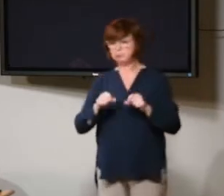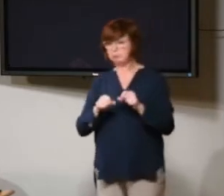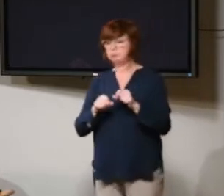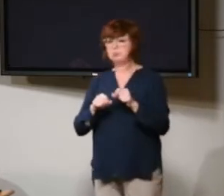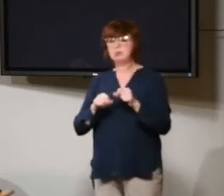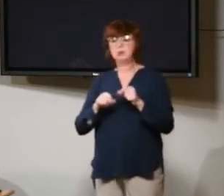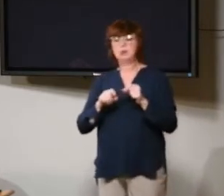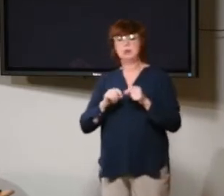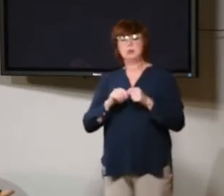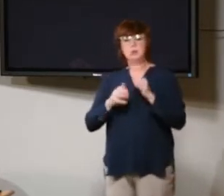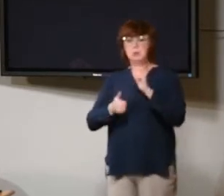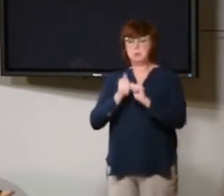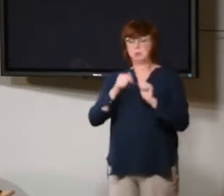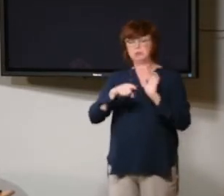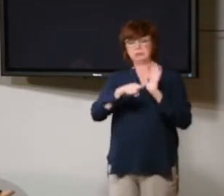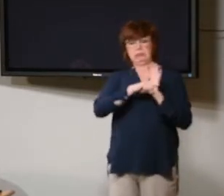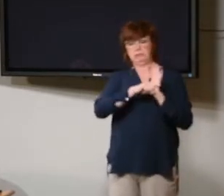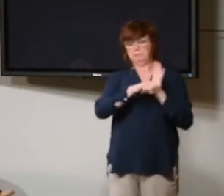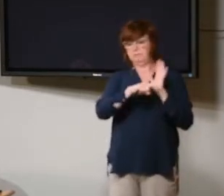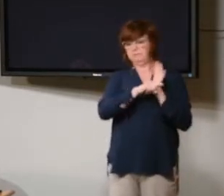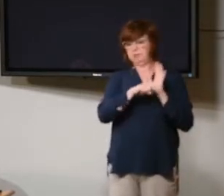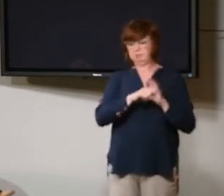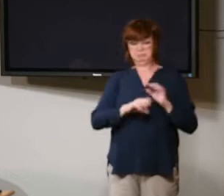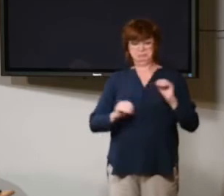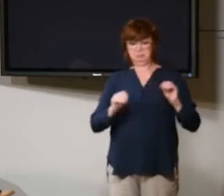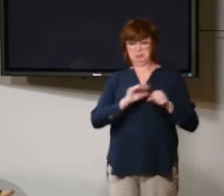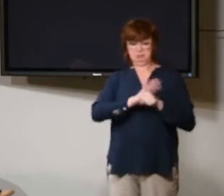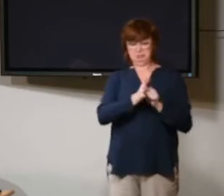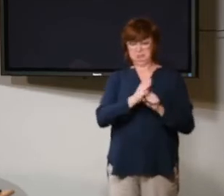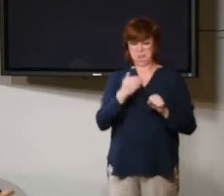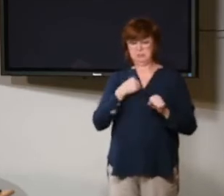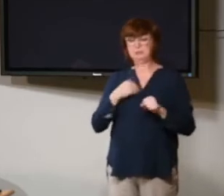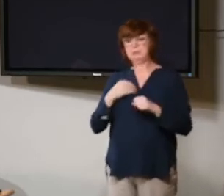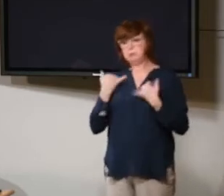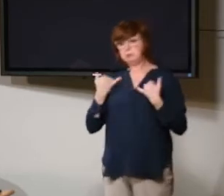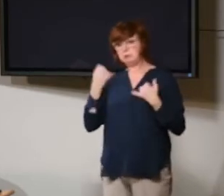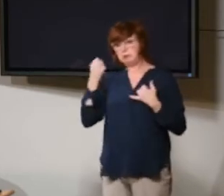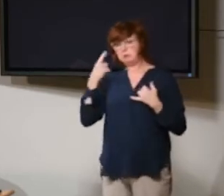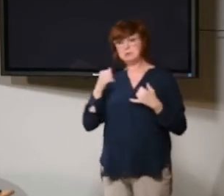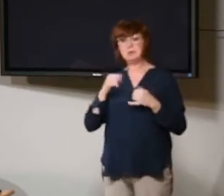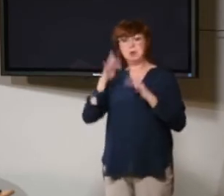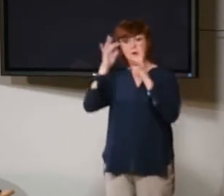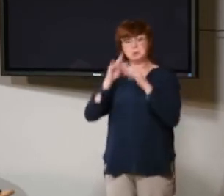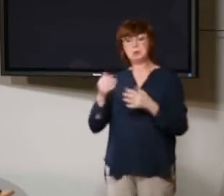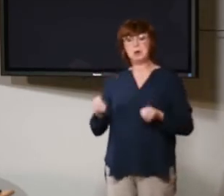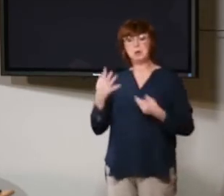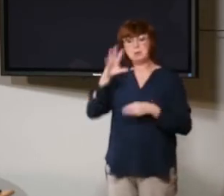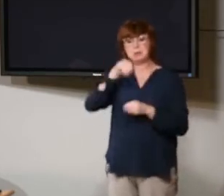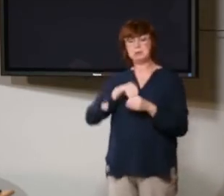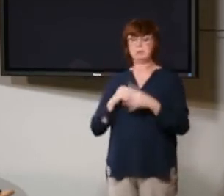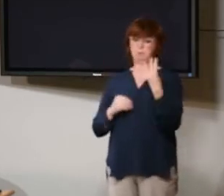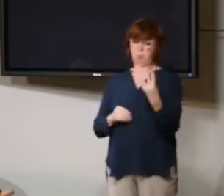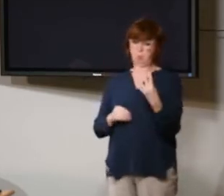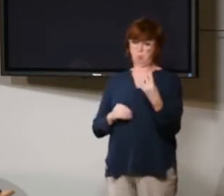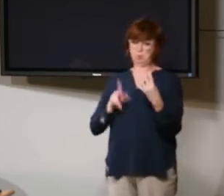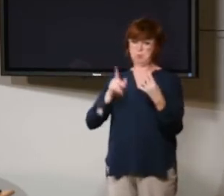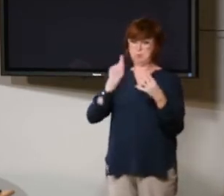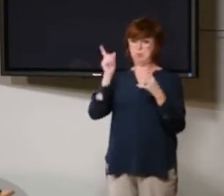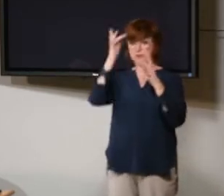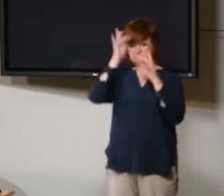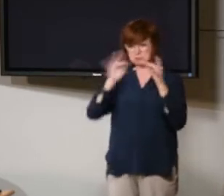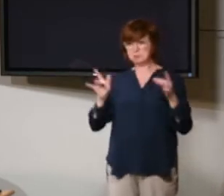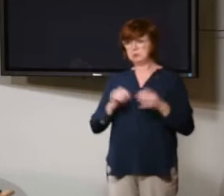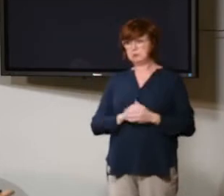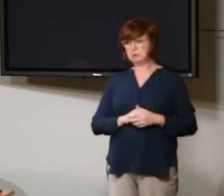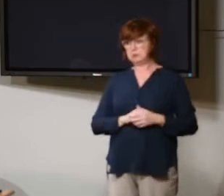hospital setting remain negative, but we now have 4 hospitalizations, and some of those tests were picked up during hospitalization,